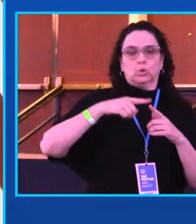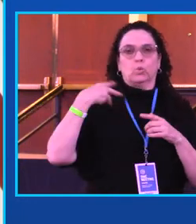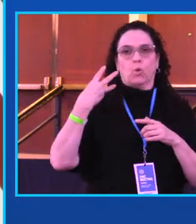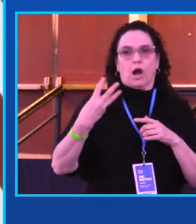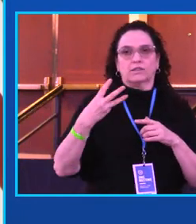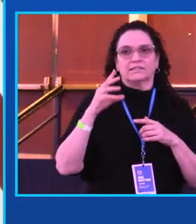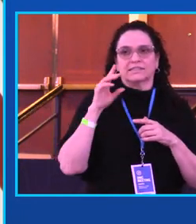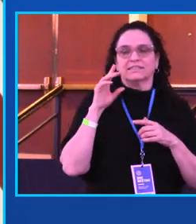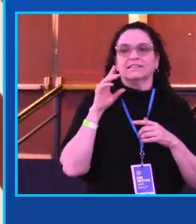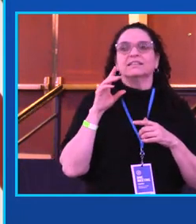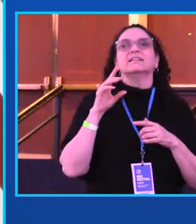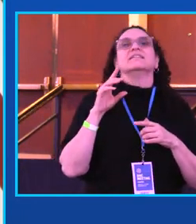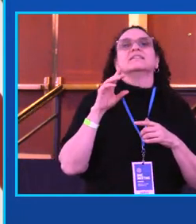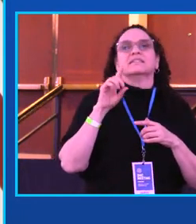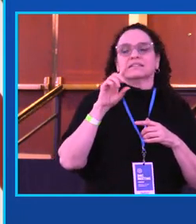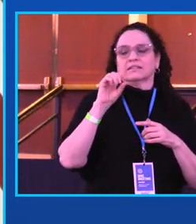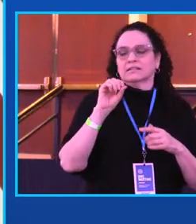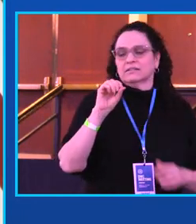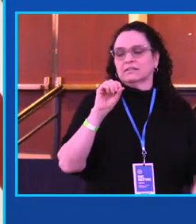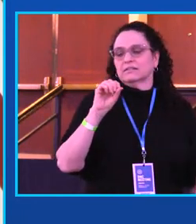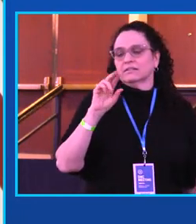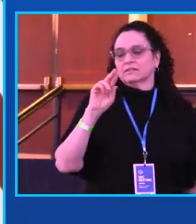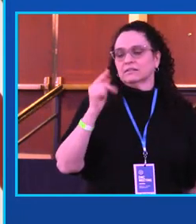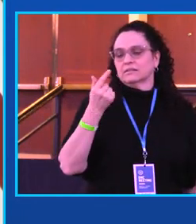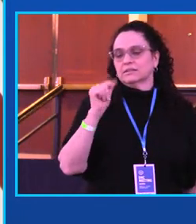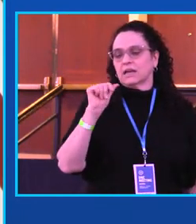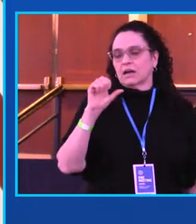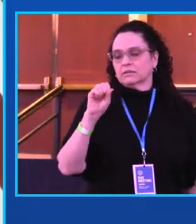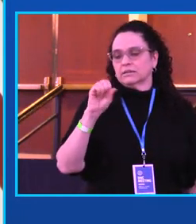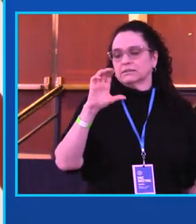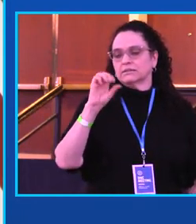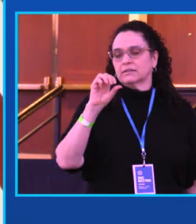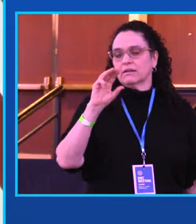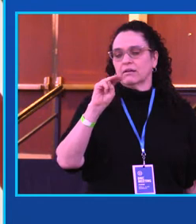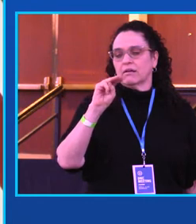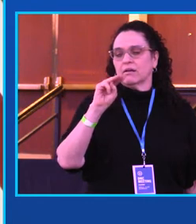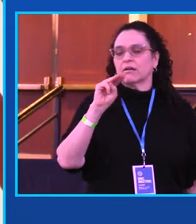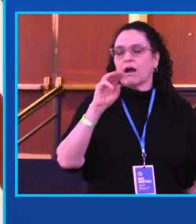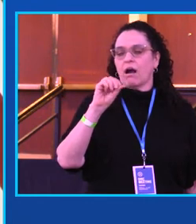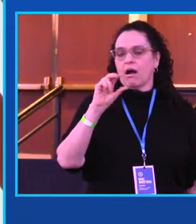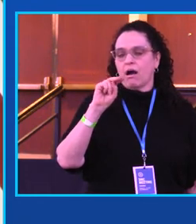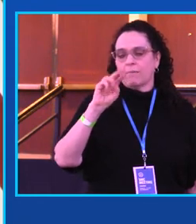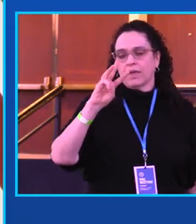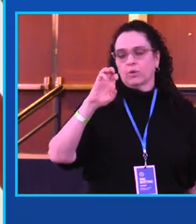Washington Douglas Commonwealth, the 51st state.